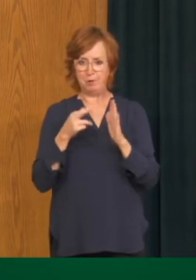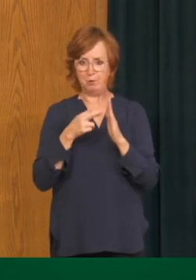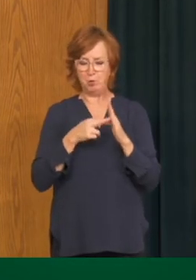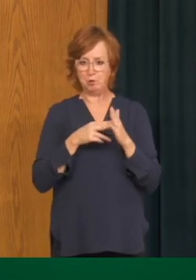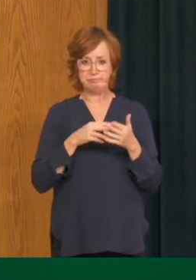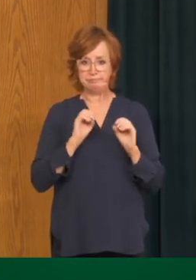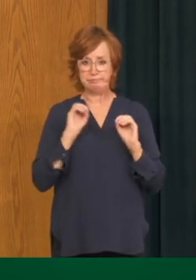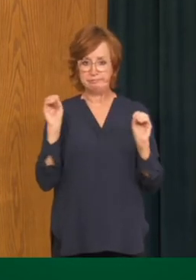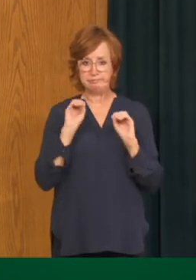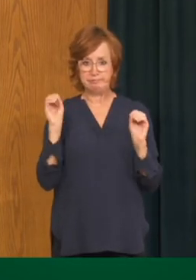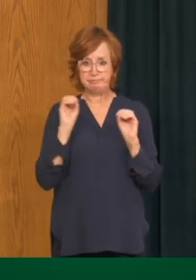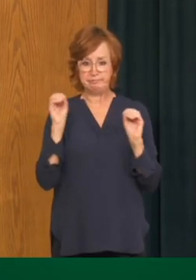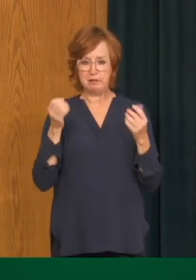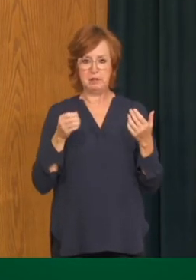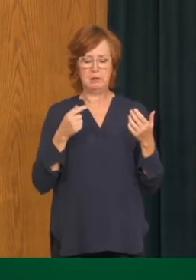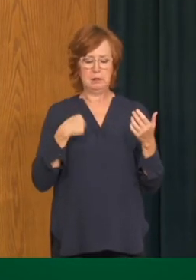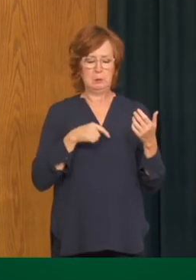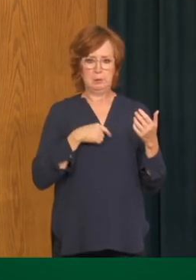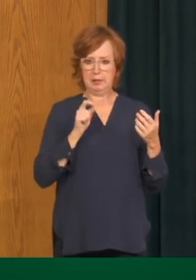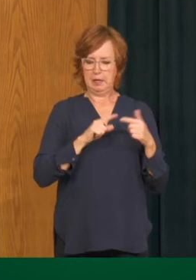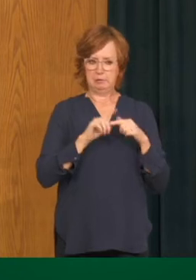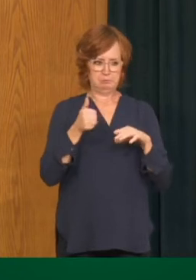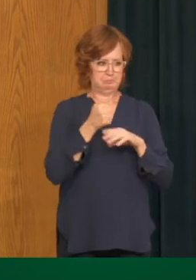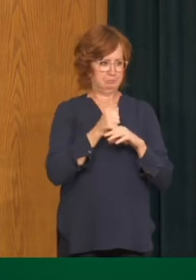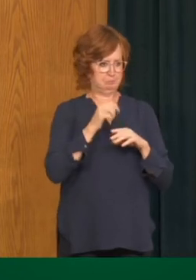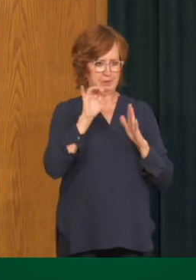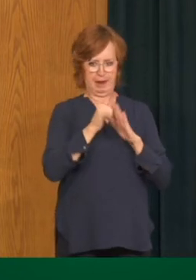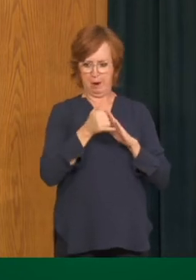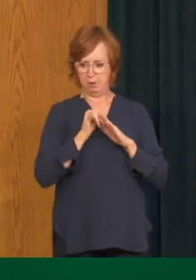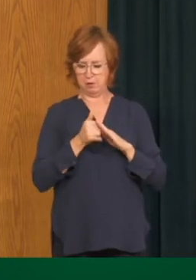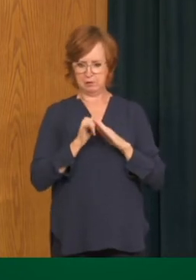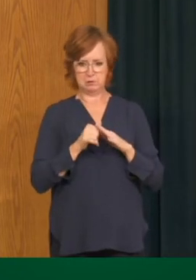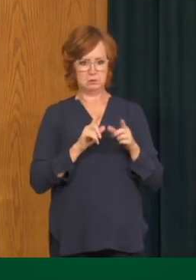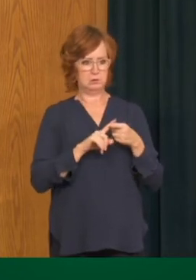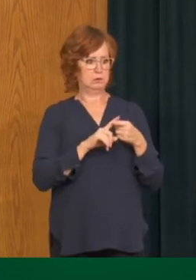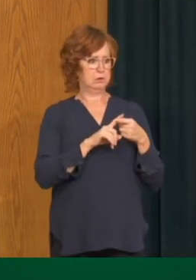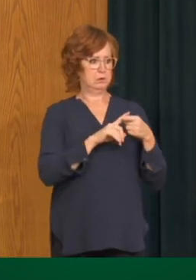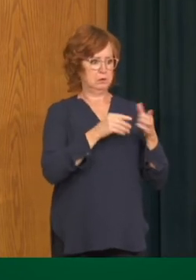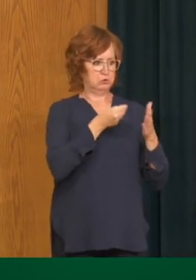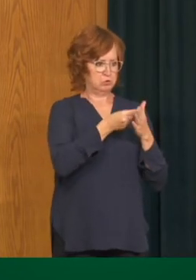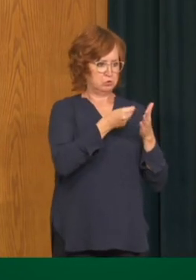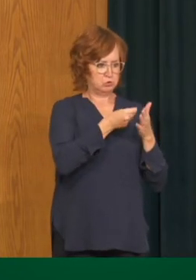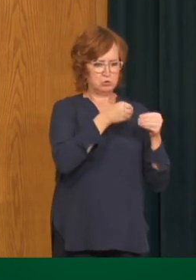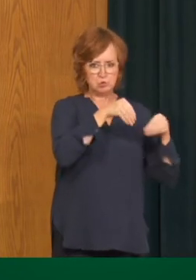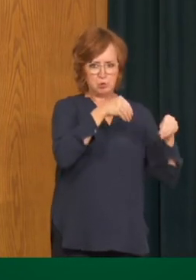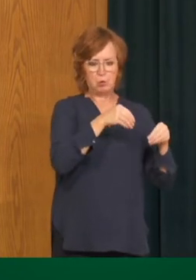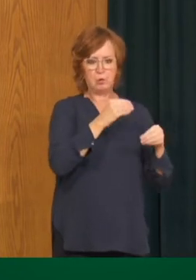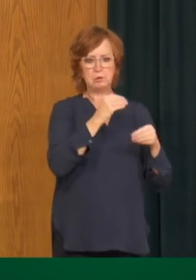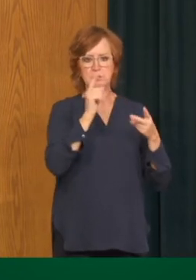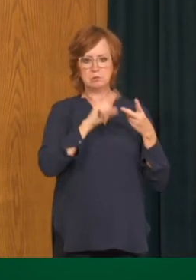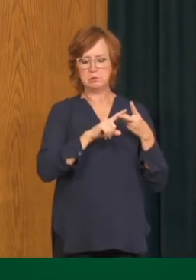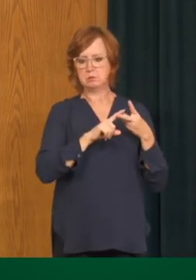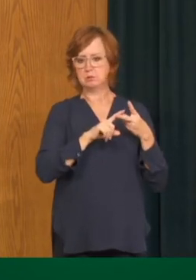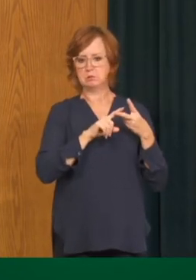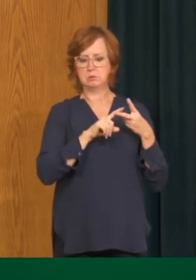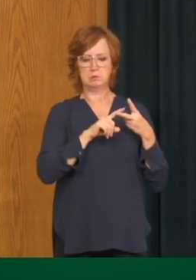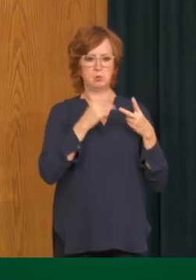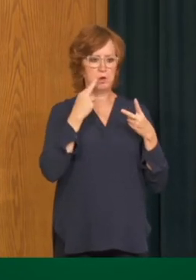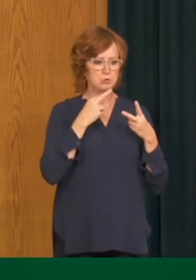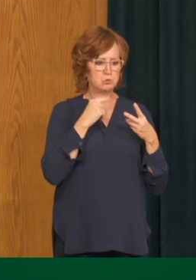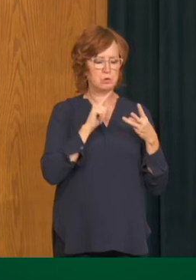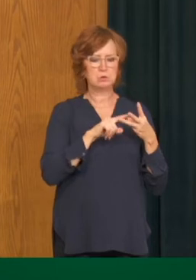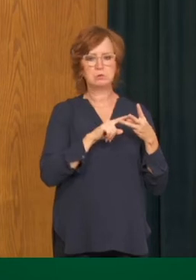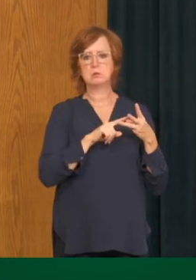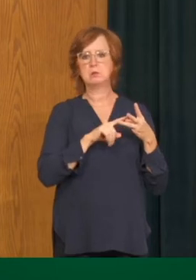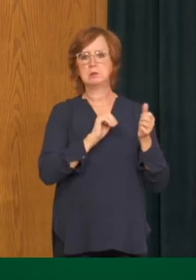we reopen the retail sector, the healthcare sector, or our community sector, our splash